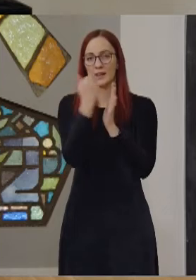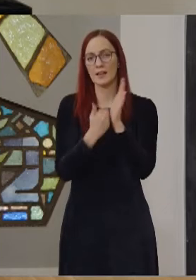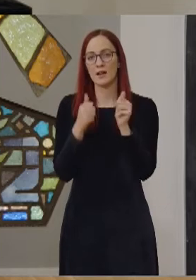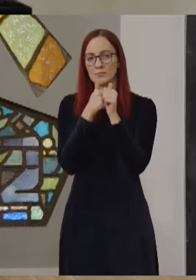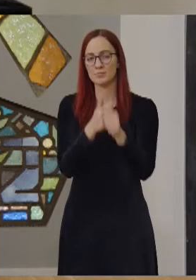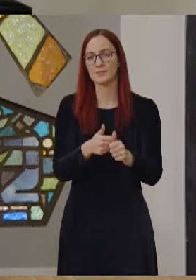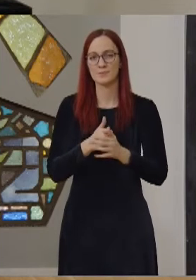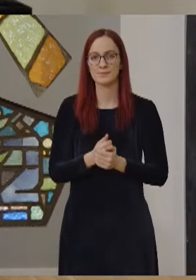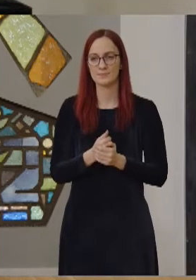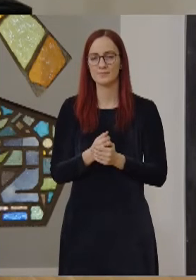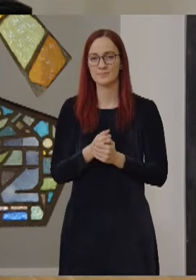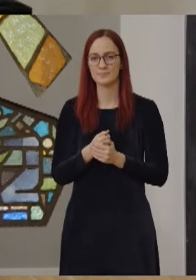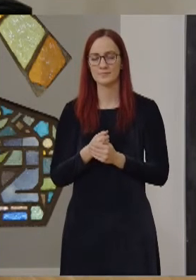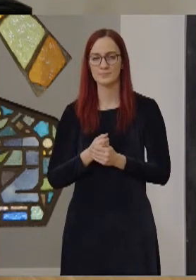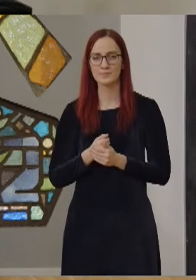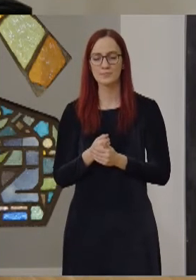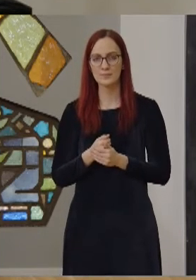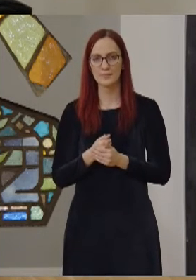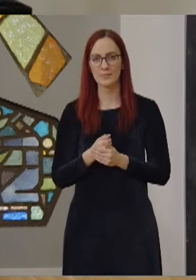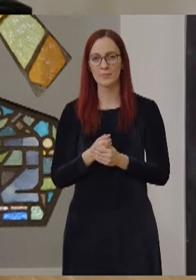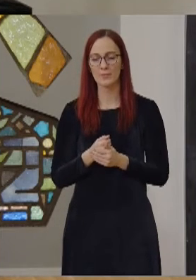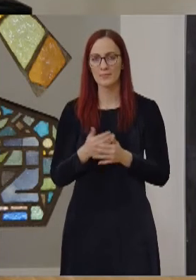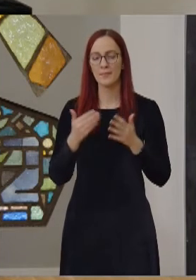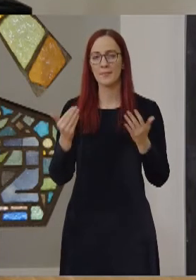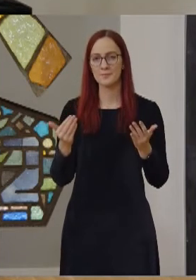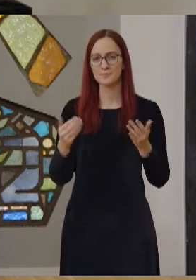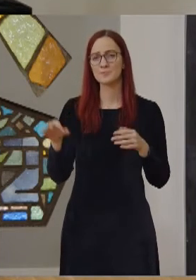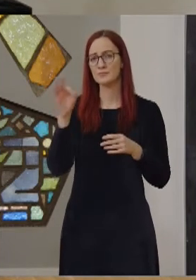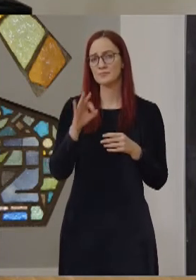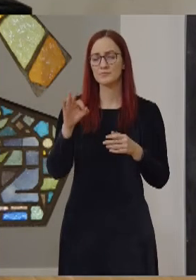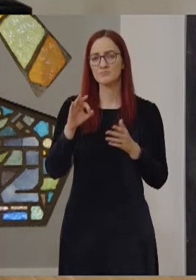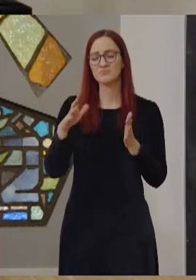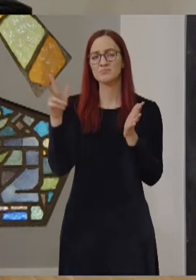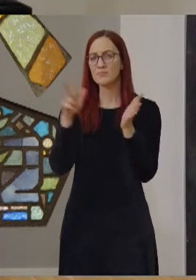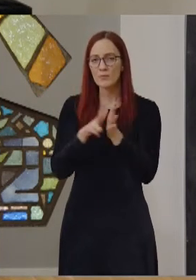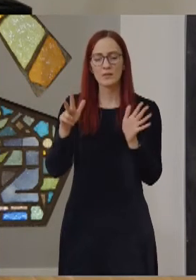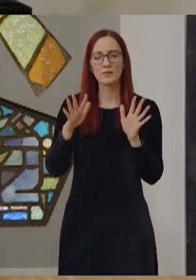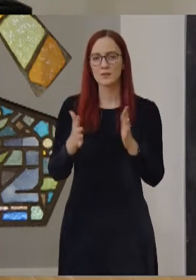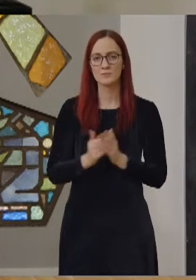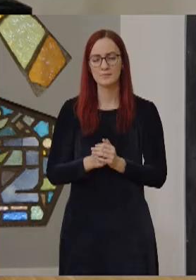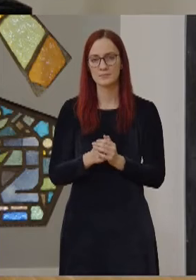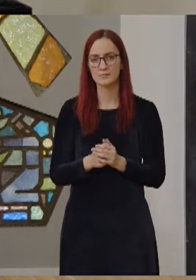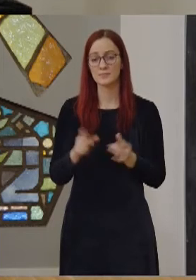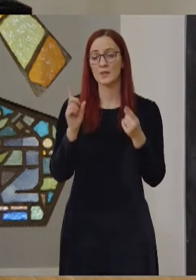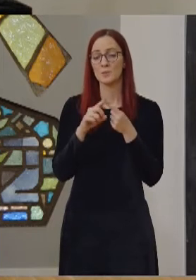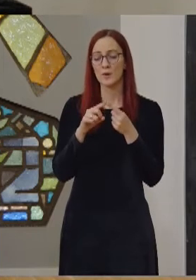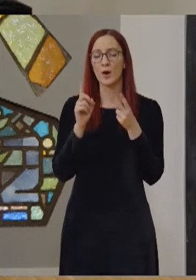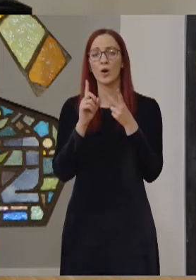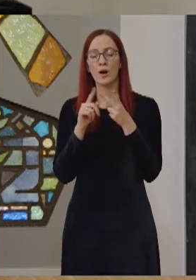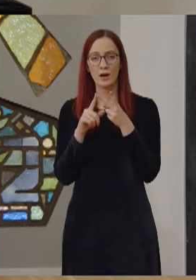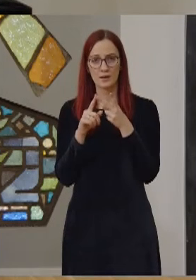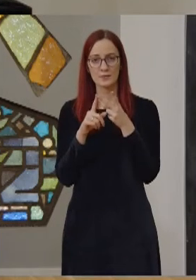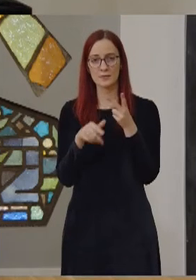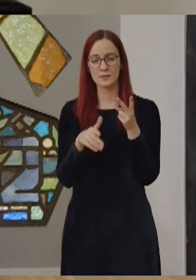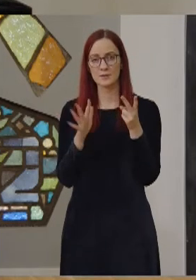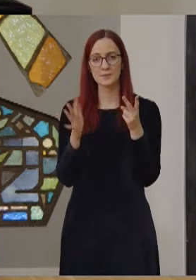Istanbul Convention? The ministry is directly responsible for the ratification of this conference. Vienas dalykas, o kitas